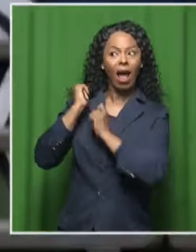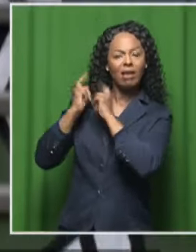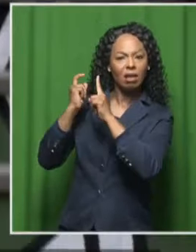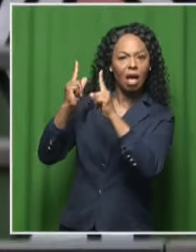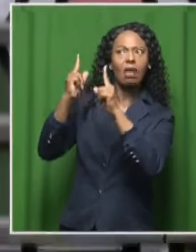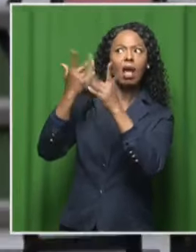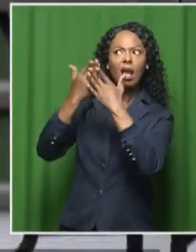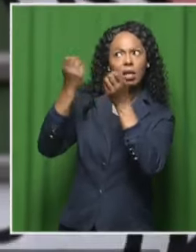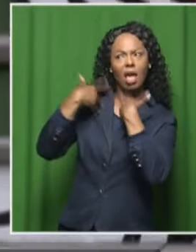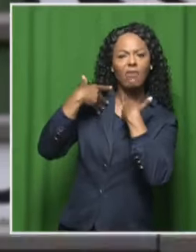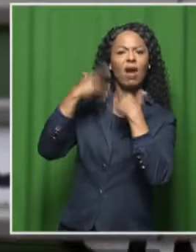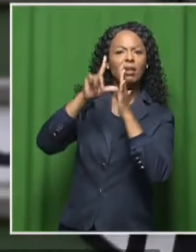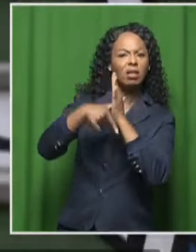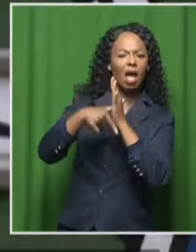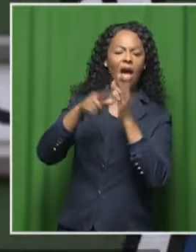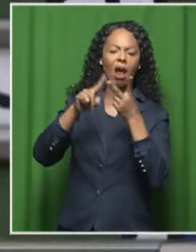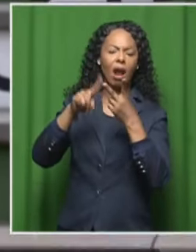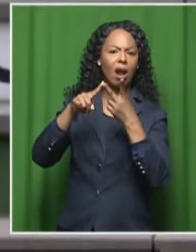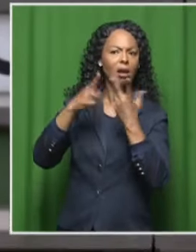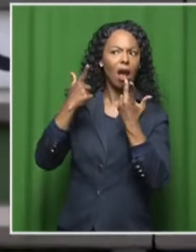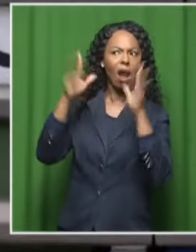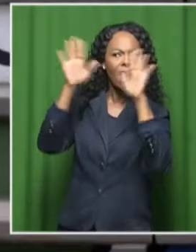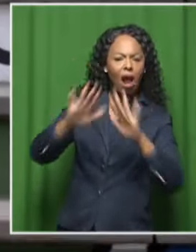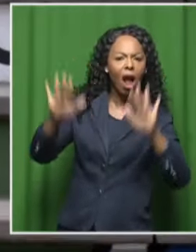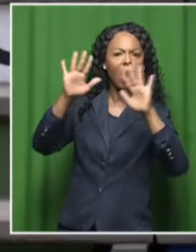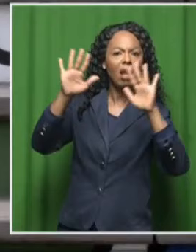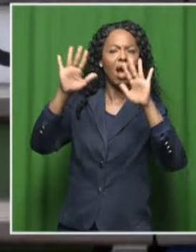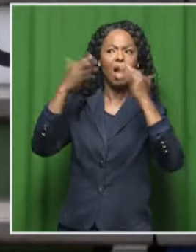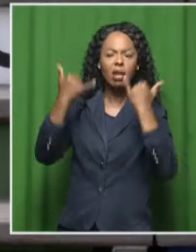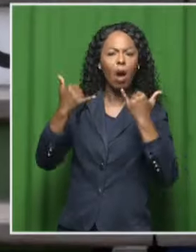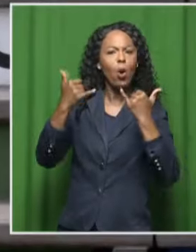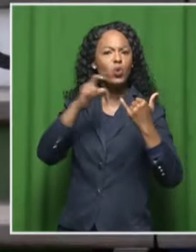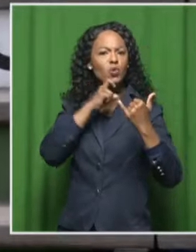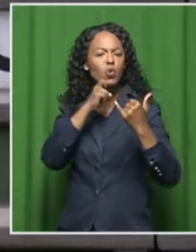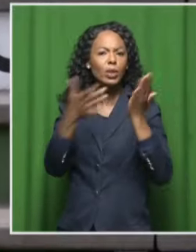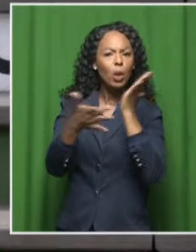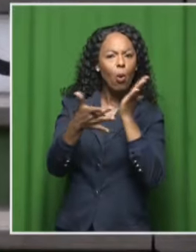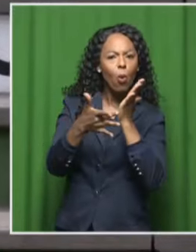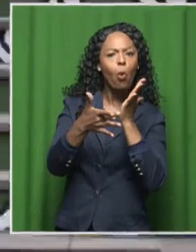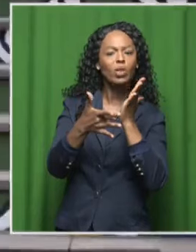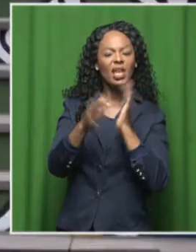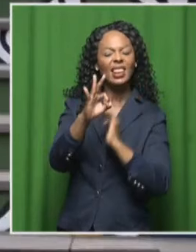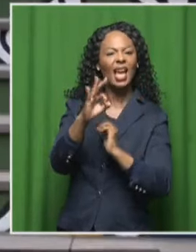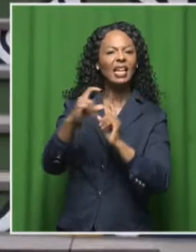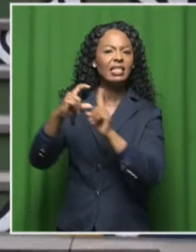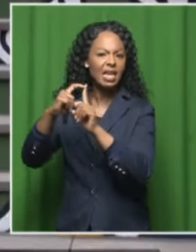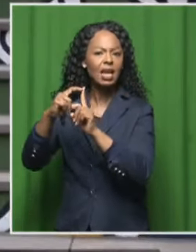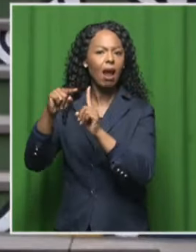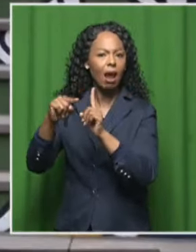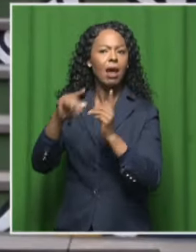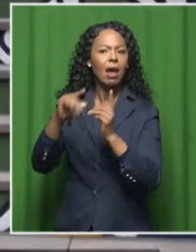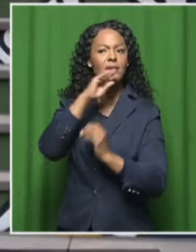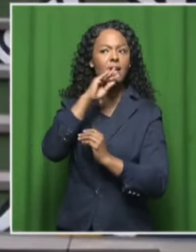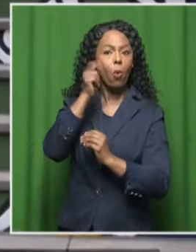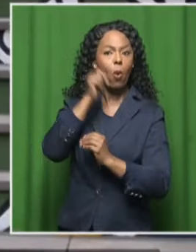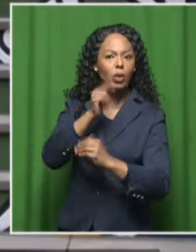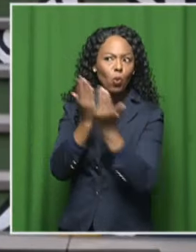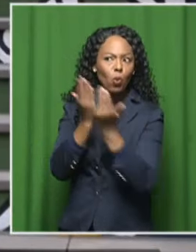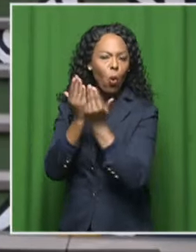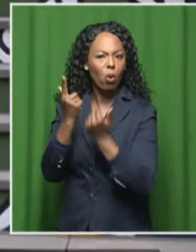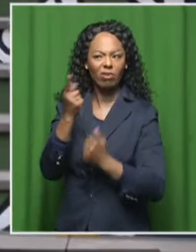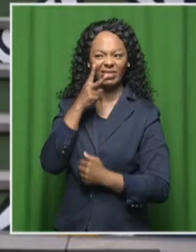even I find myself doing the 3Ds that I don't know. Even if when I'm asking my teacher at school, I say, hey, you never taught me these things, those angles